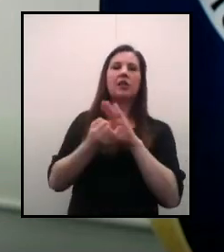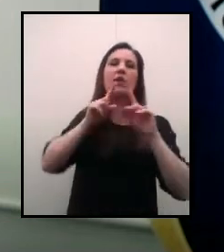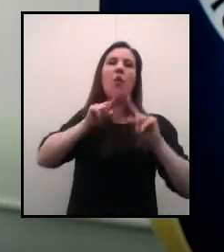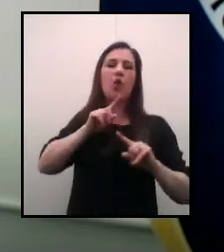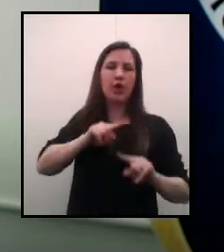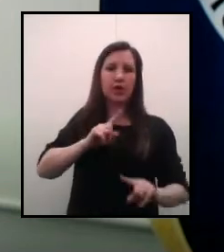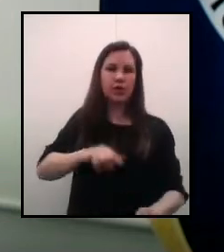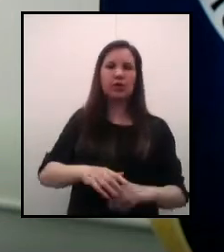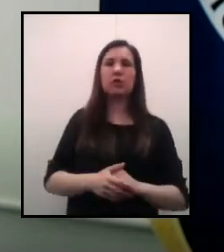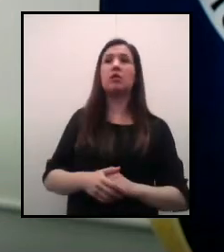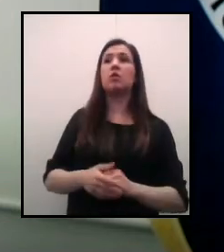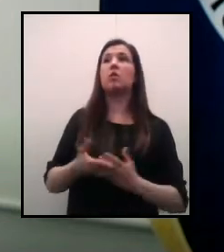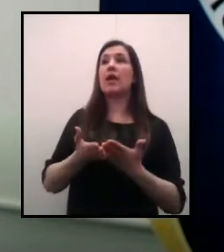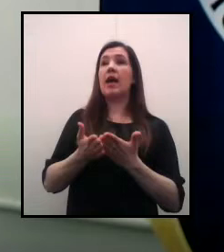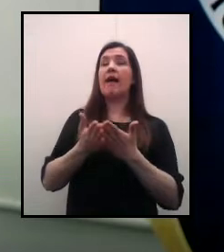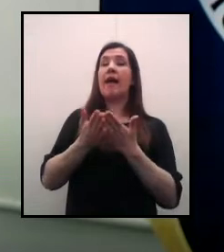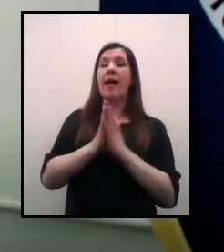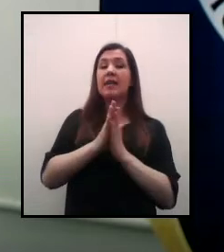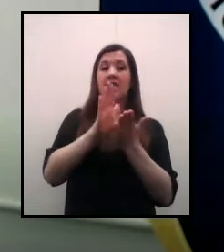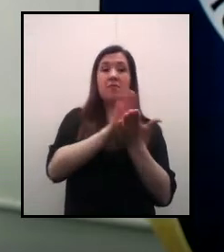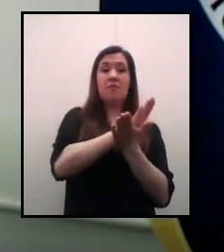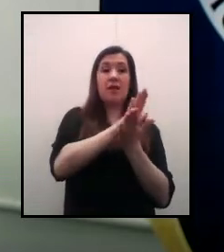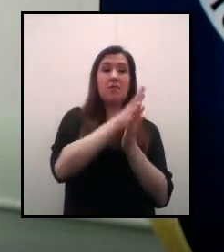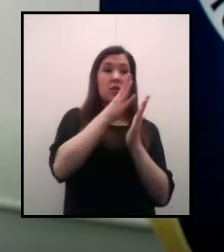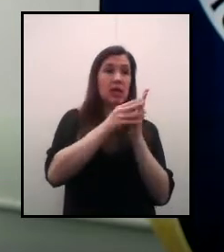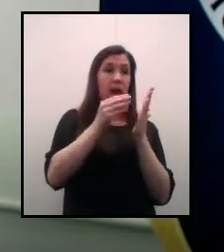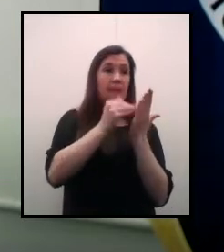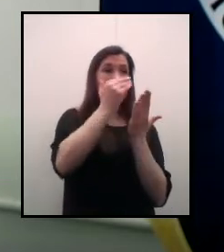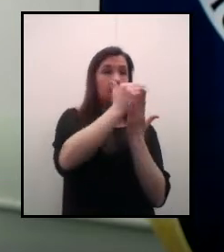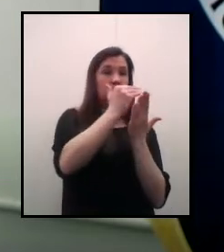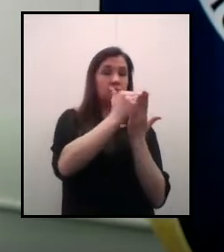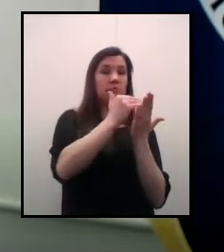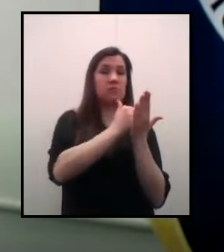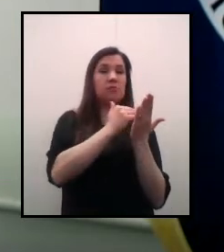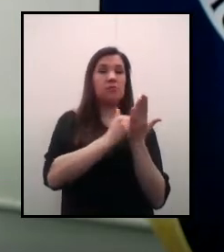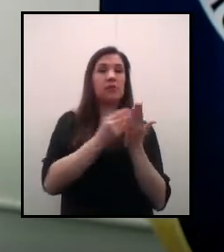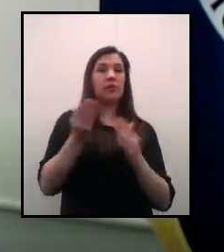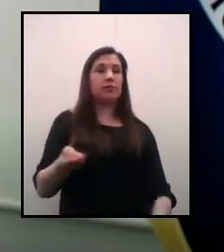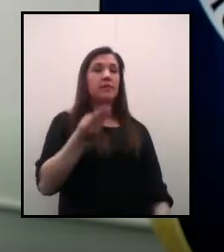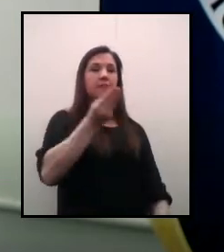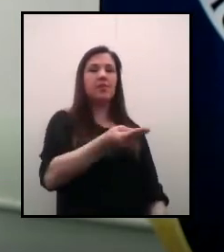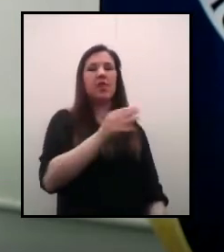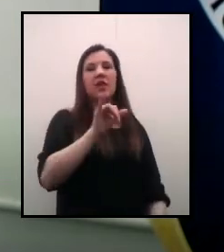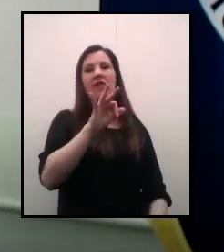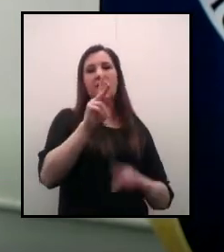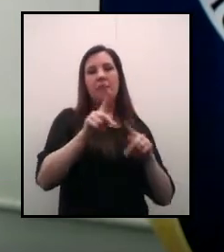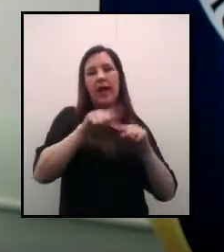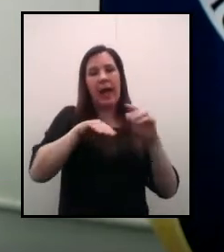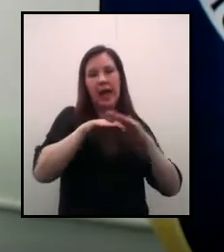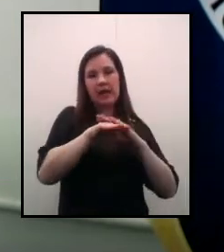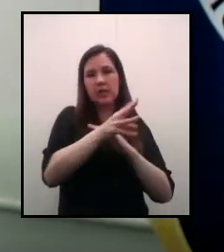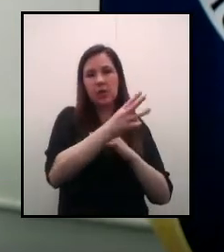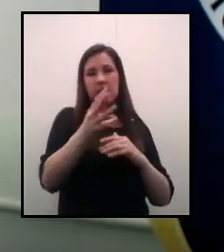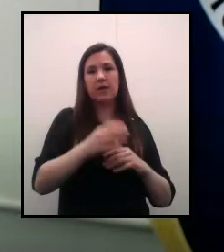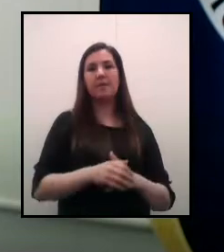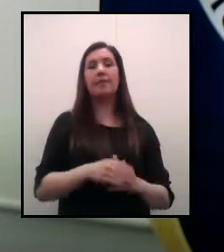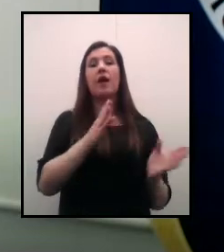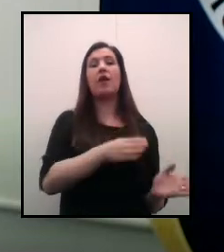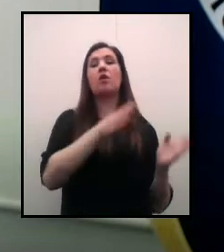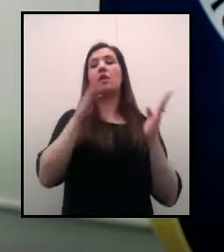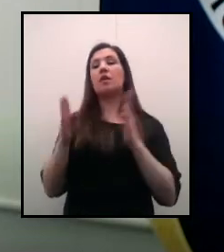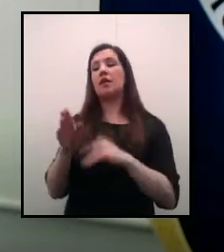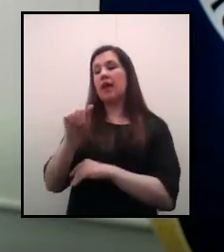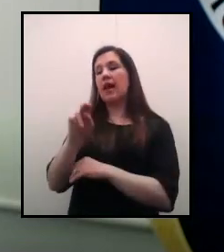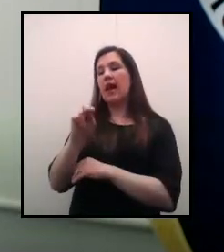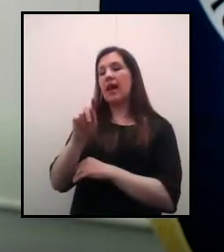orders. We also ask them to have paper copies on hand in case people can't get to a website. Now, the antibody test is